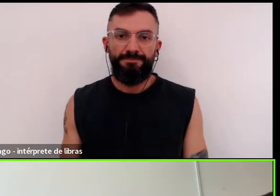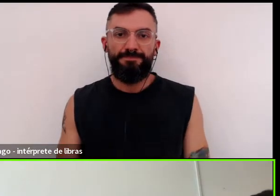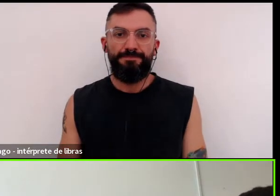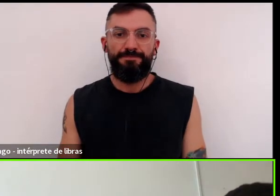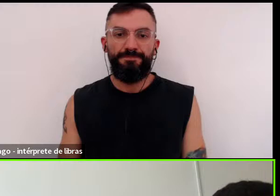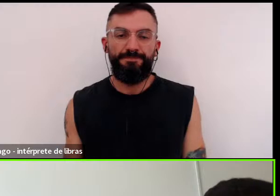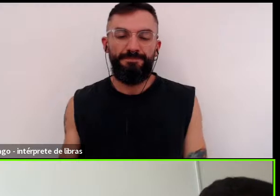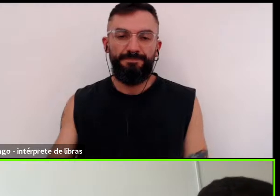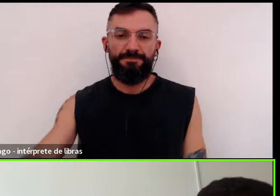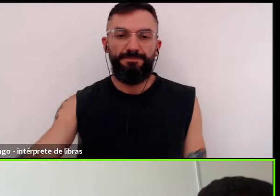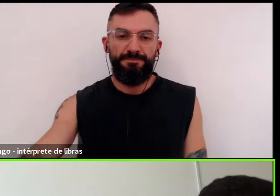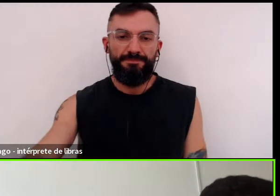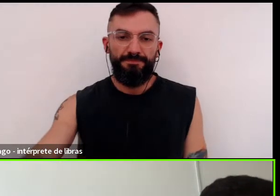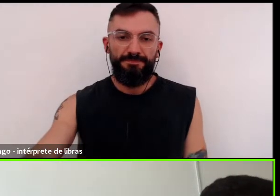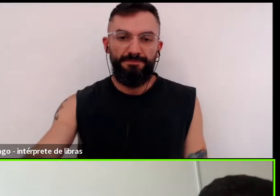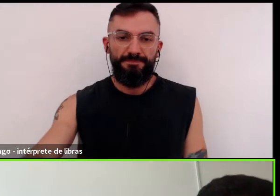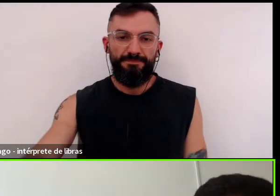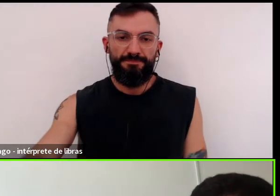sound here, maybe.